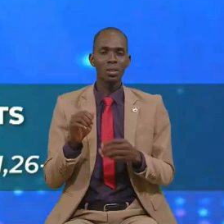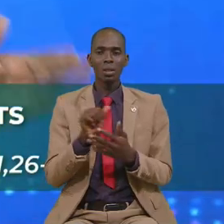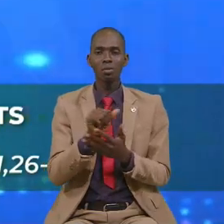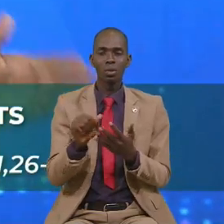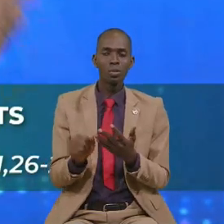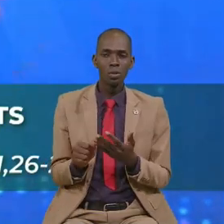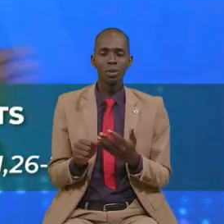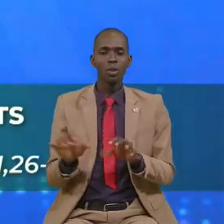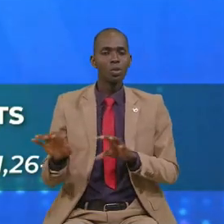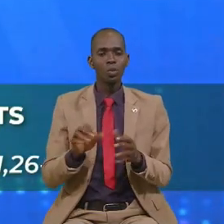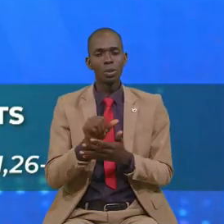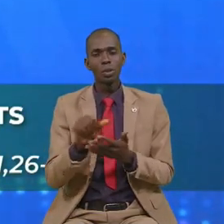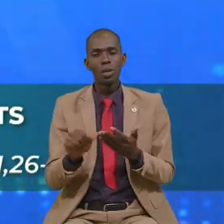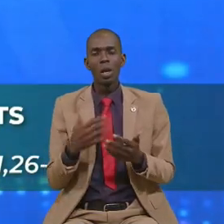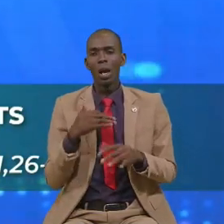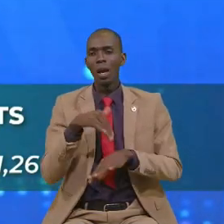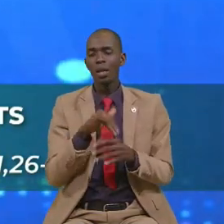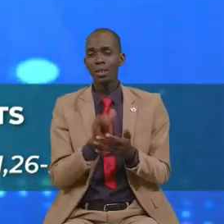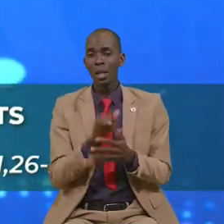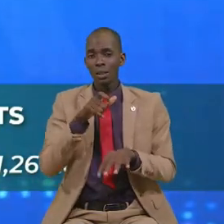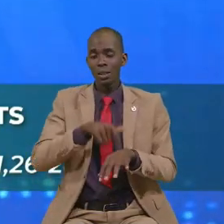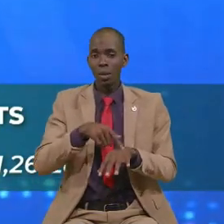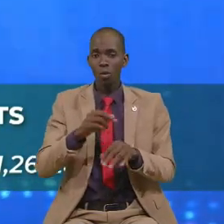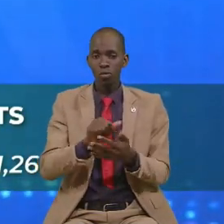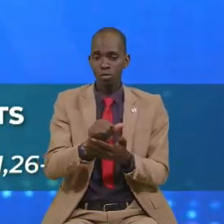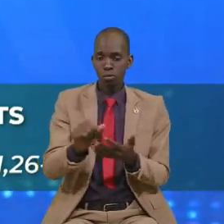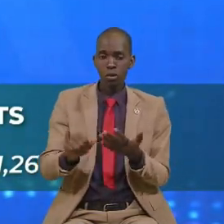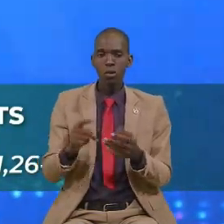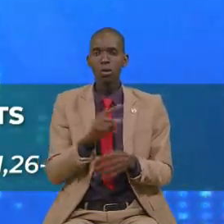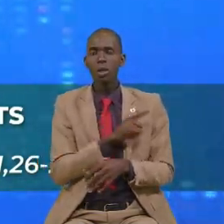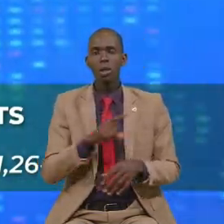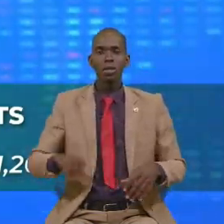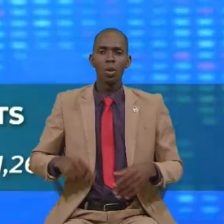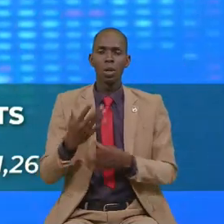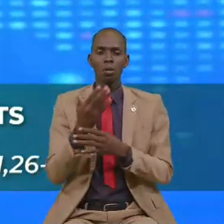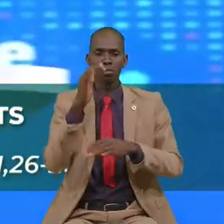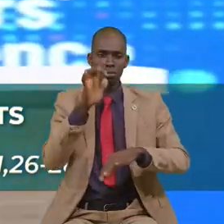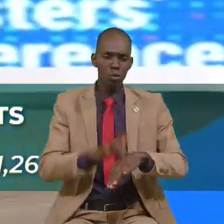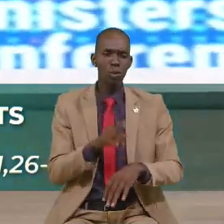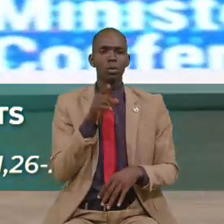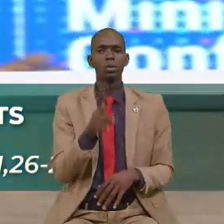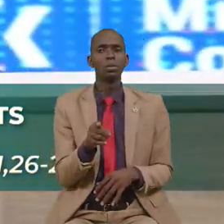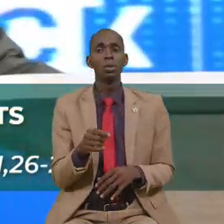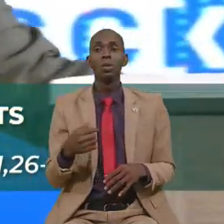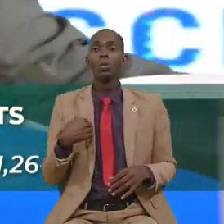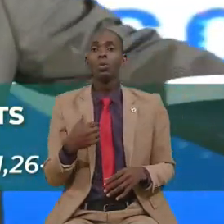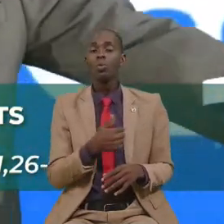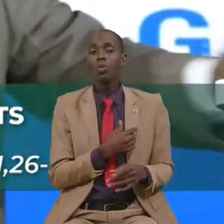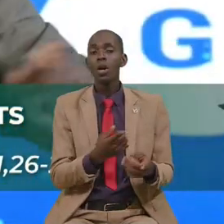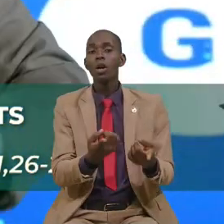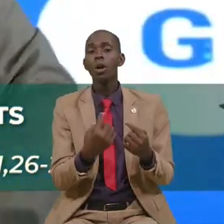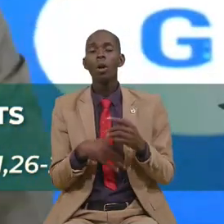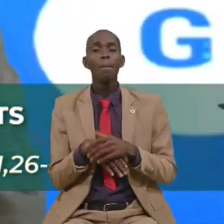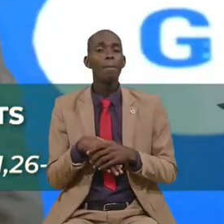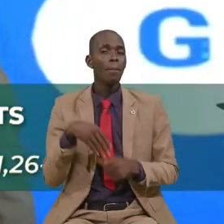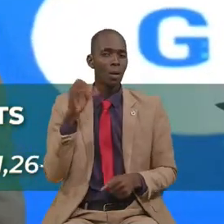adultery, and at that point of adultery, the hand of the Lord came upon him. We come